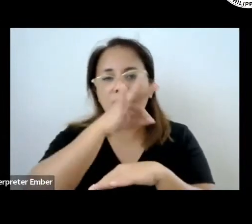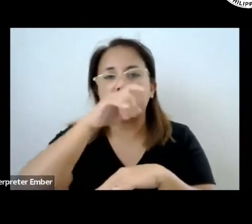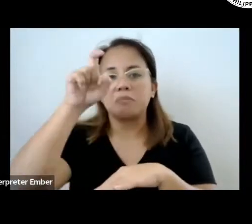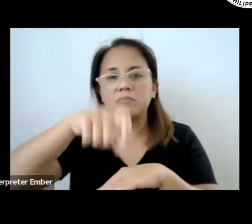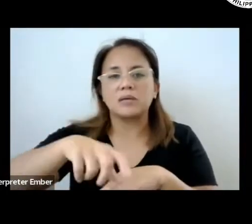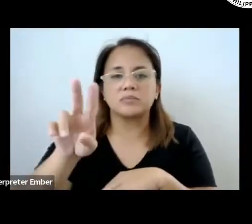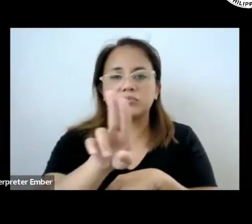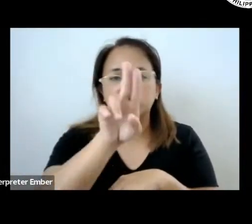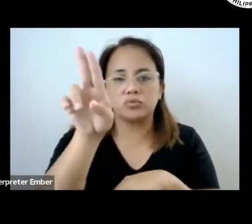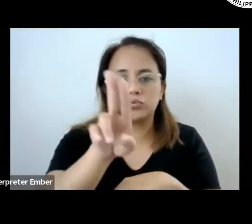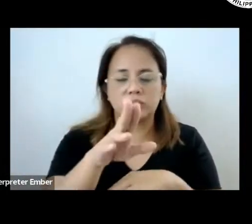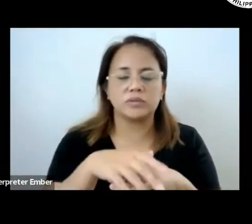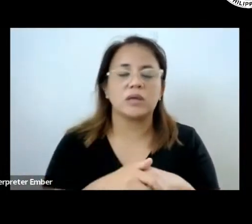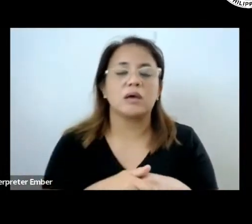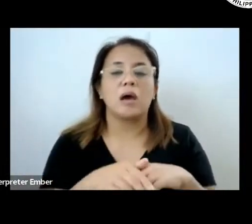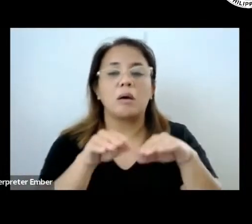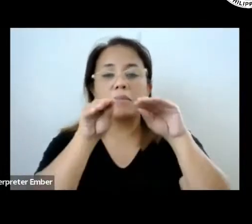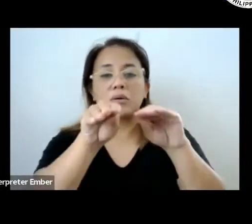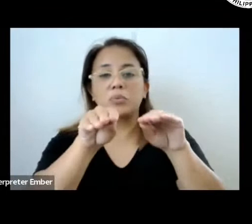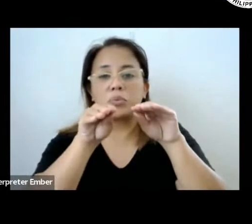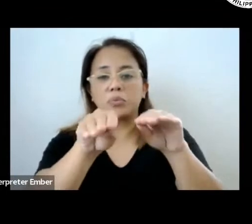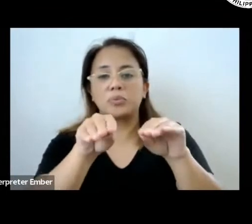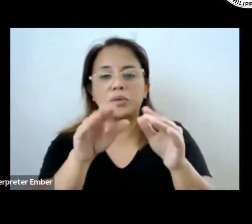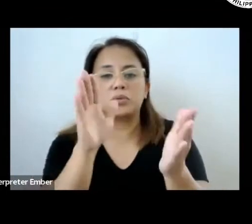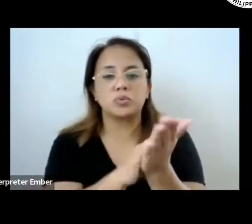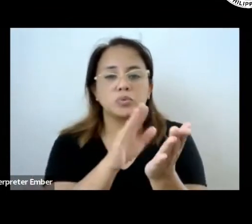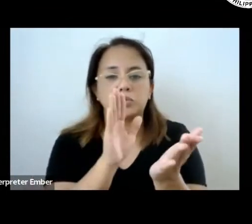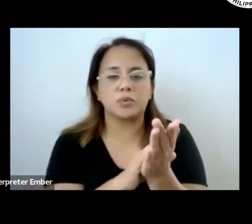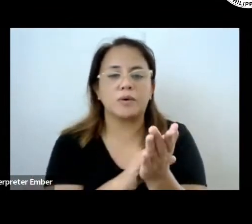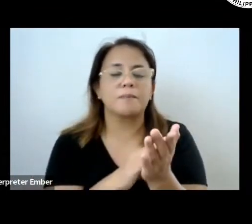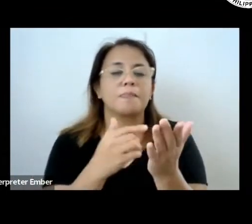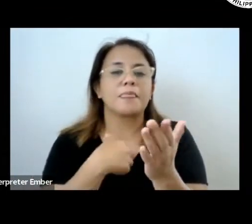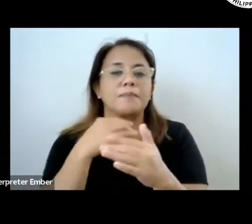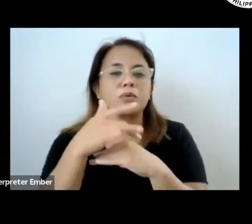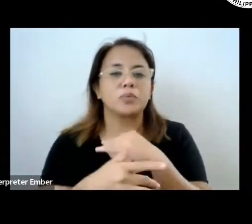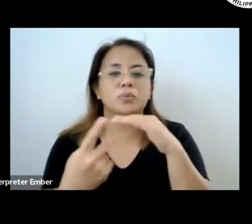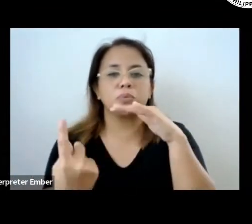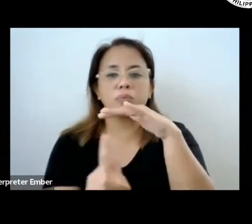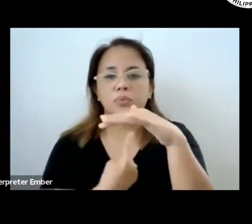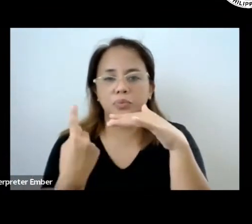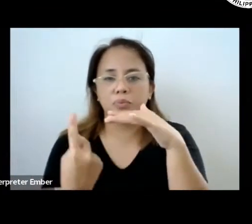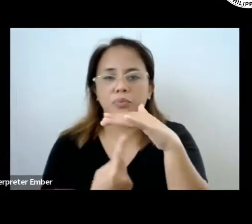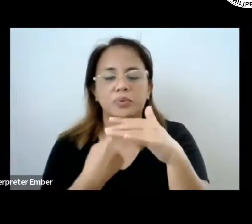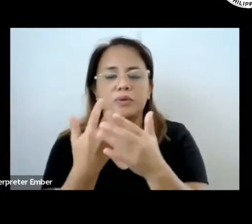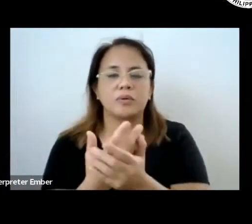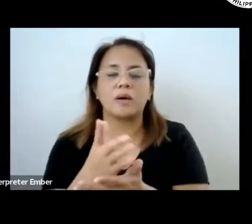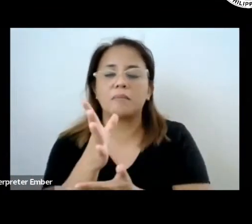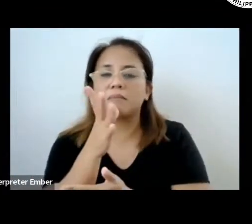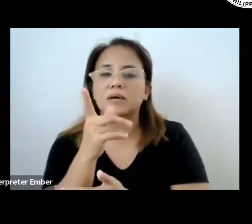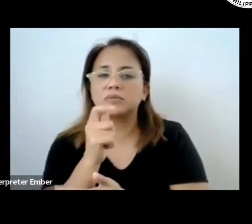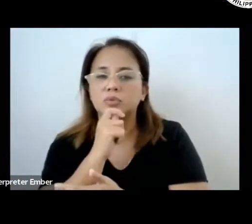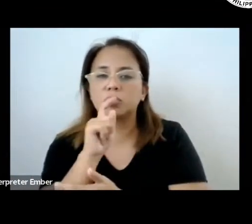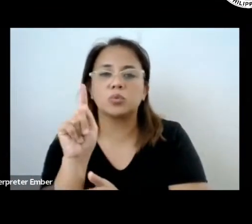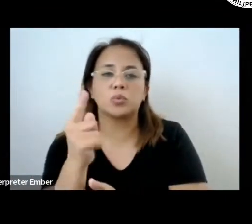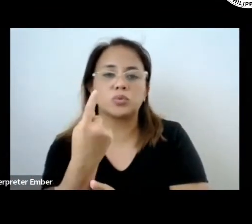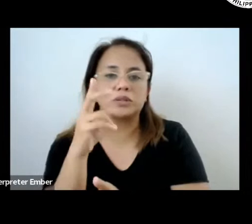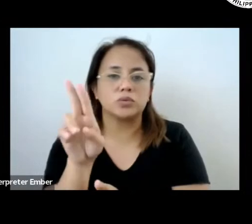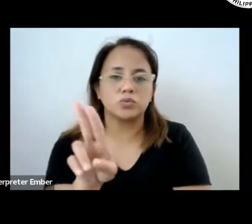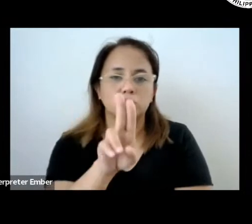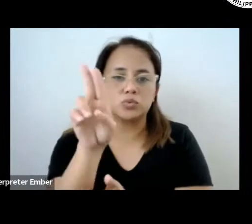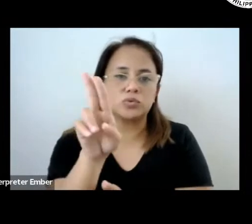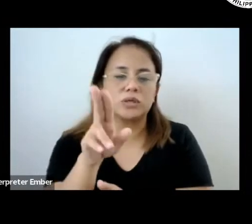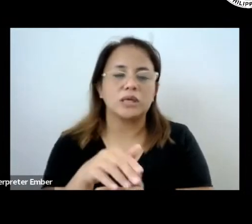used as the medium of instruction in schools as early as kindergarten, with the mother tongue only being used as